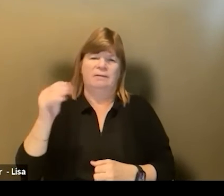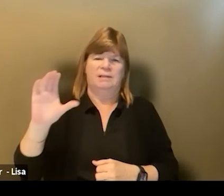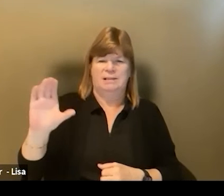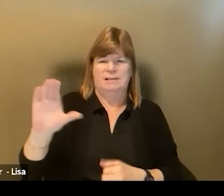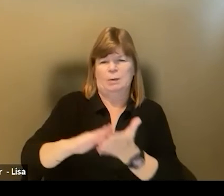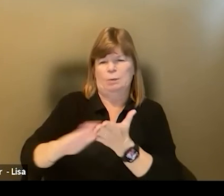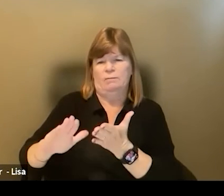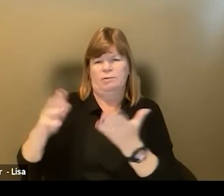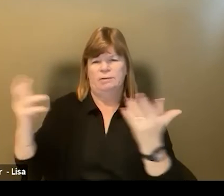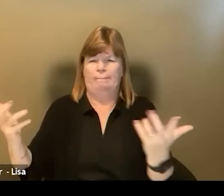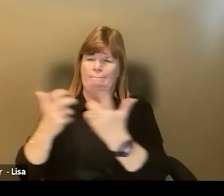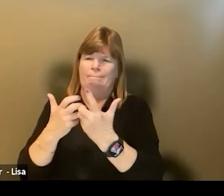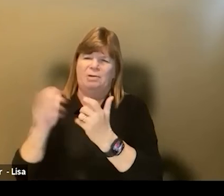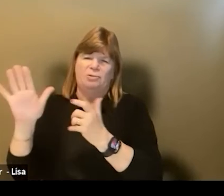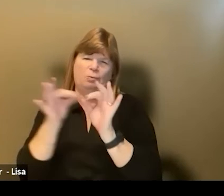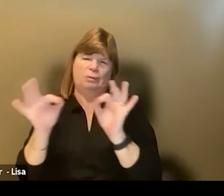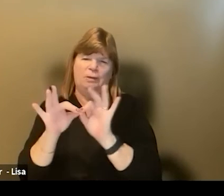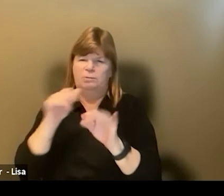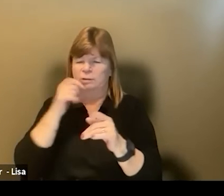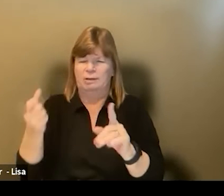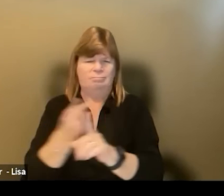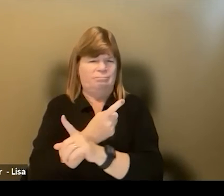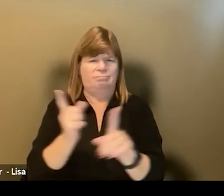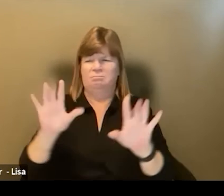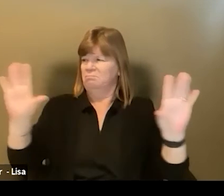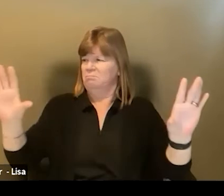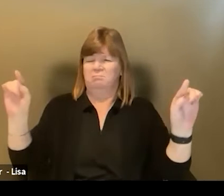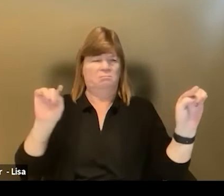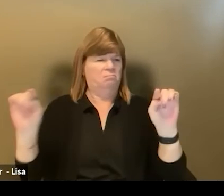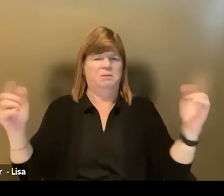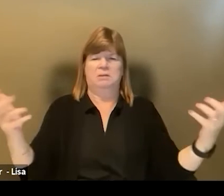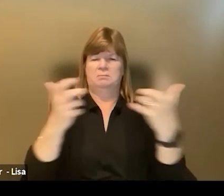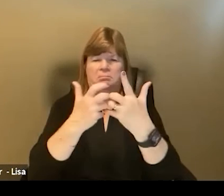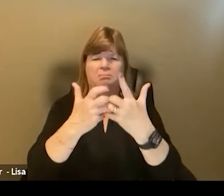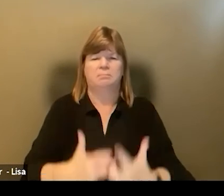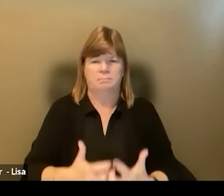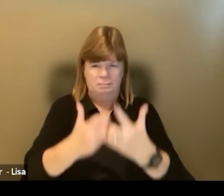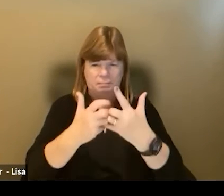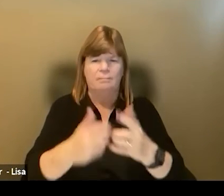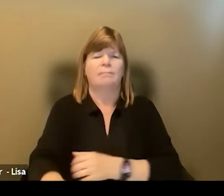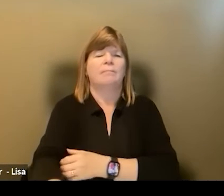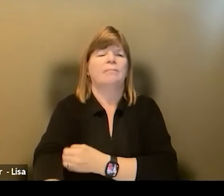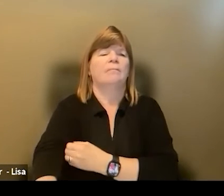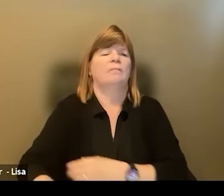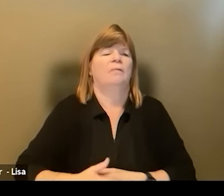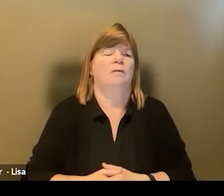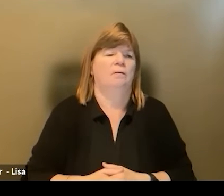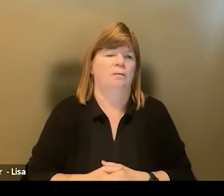waivers in recognition of the one division administration of those